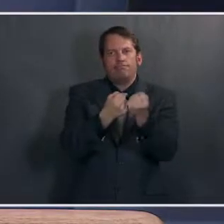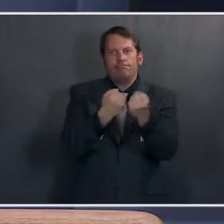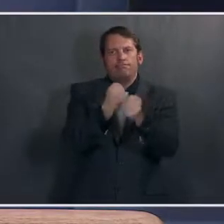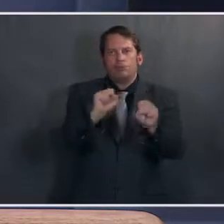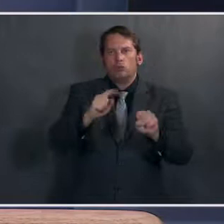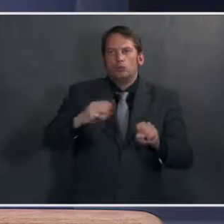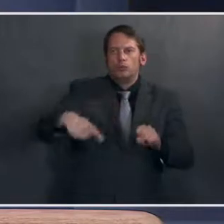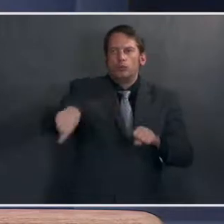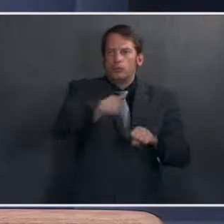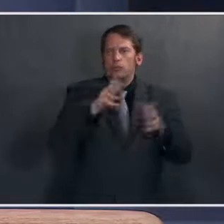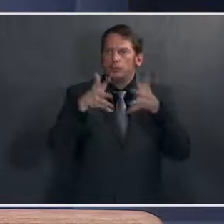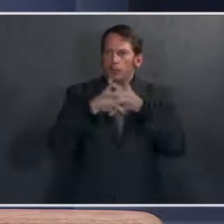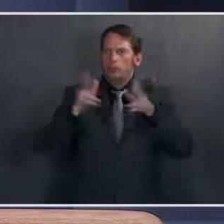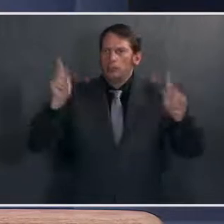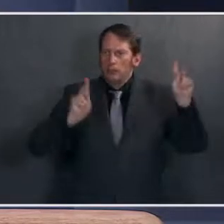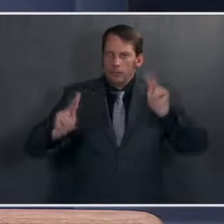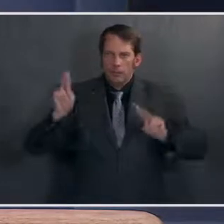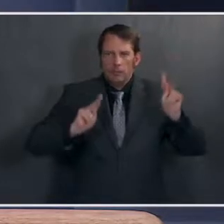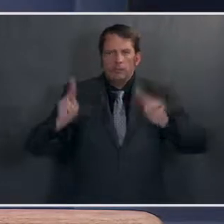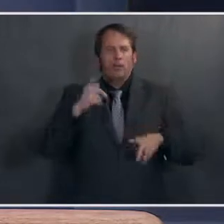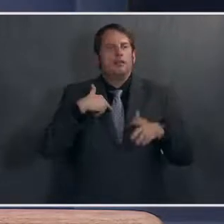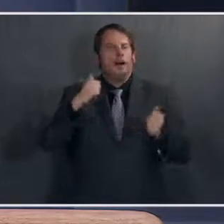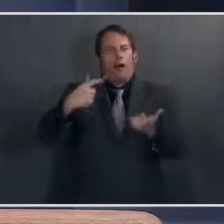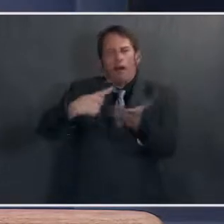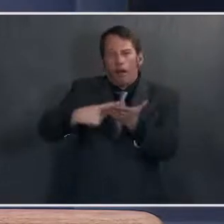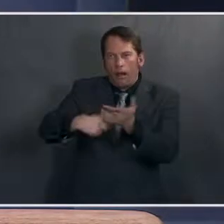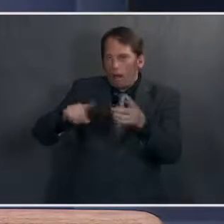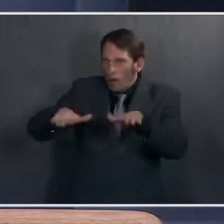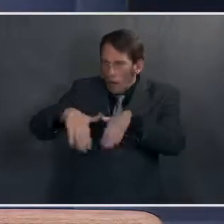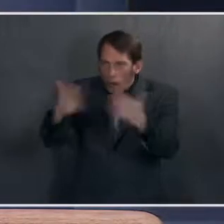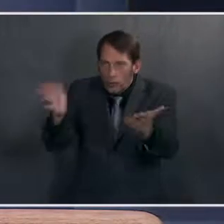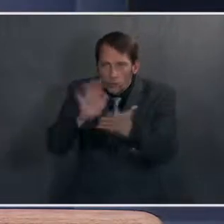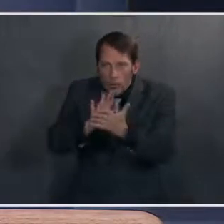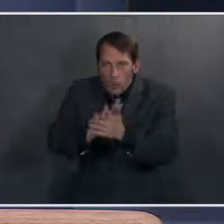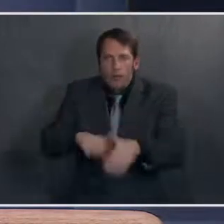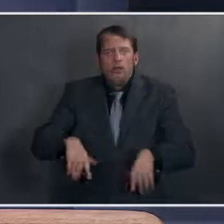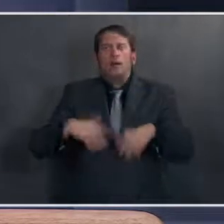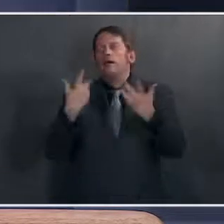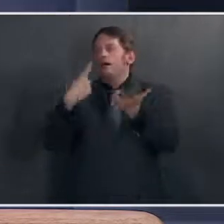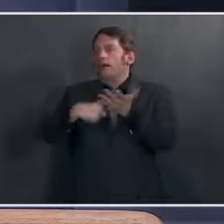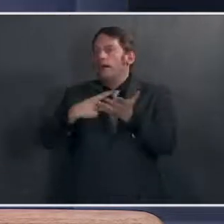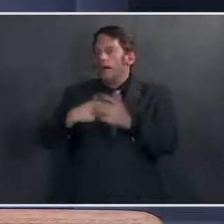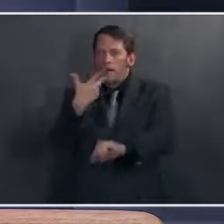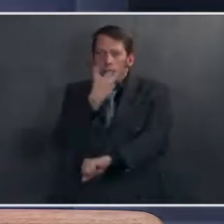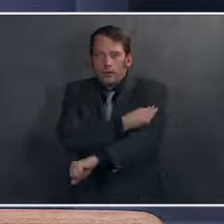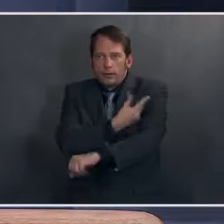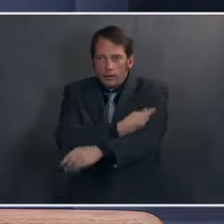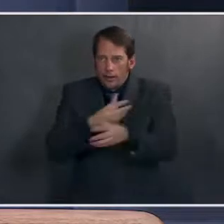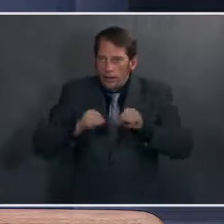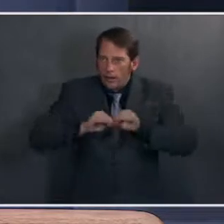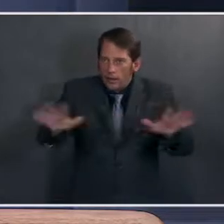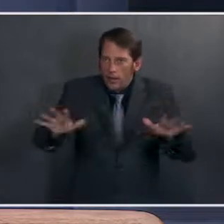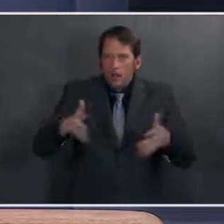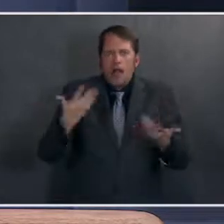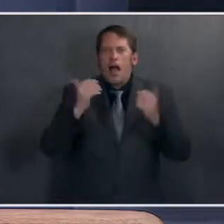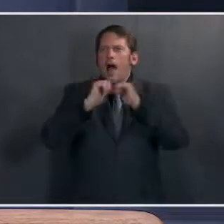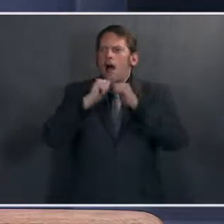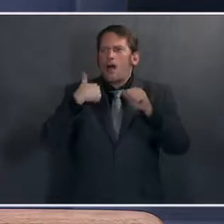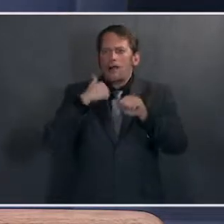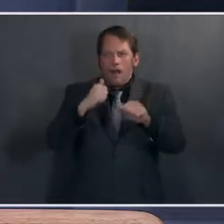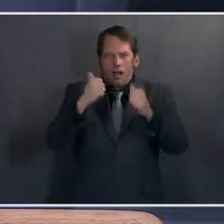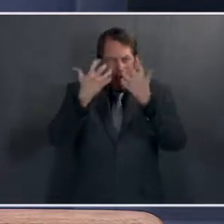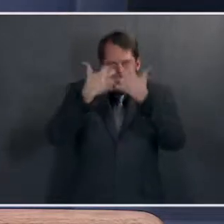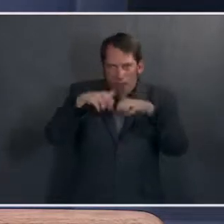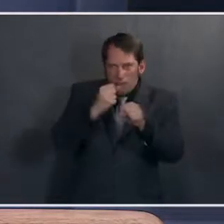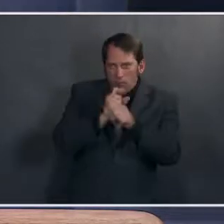how he's going to get shots in the arms of Americans, how he's going to ensure that the 1 in 7 American families who are concerned they can't